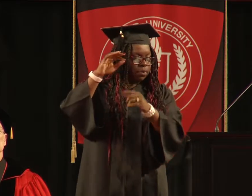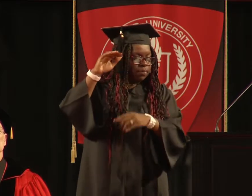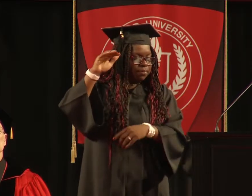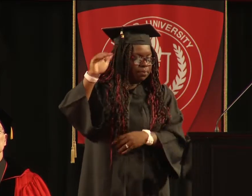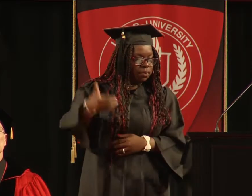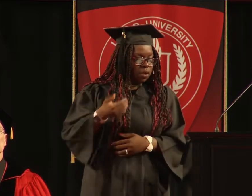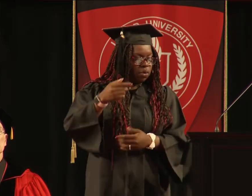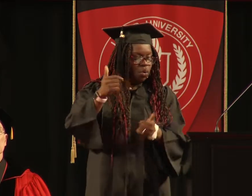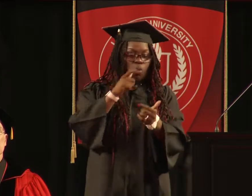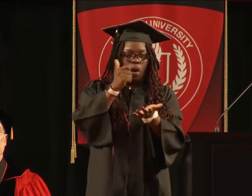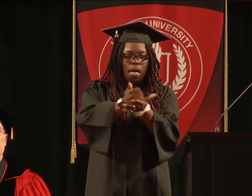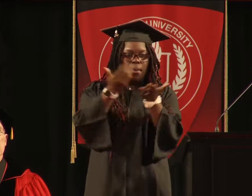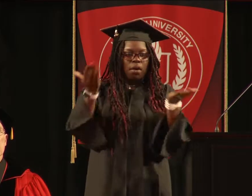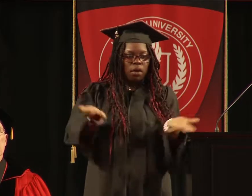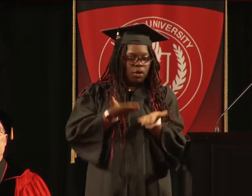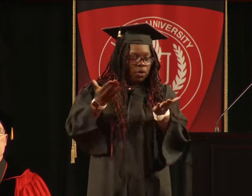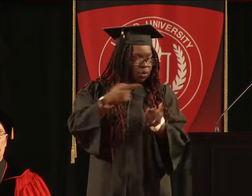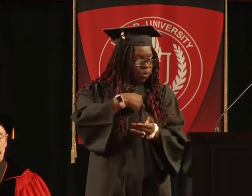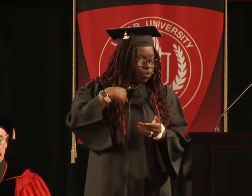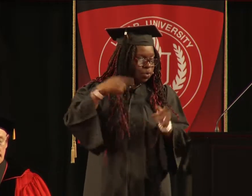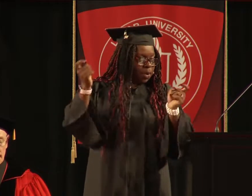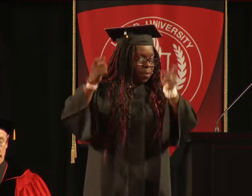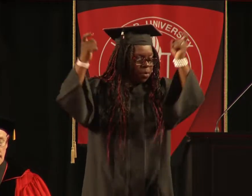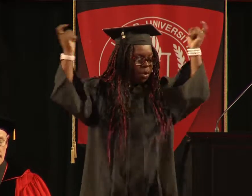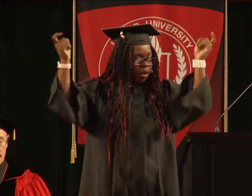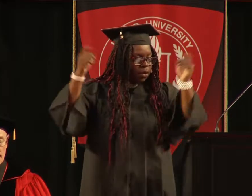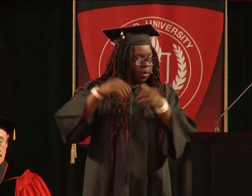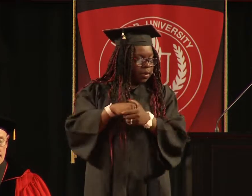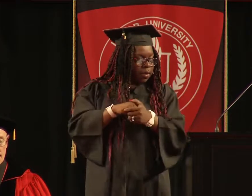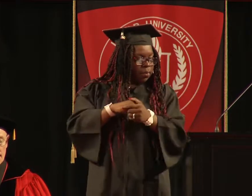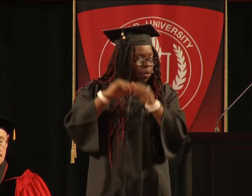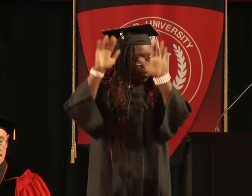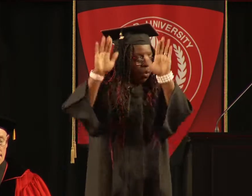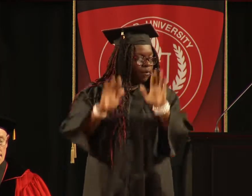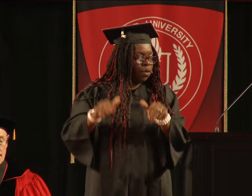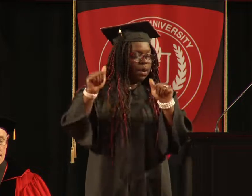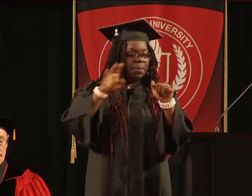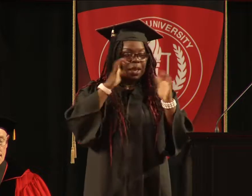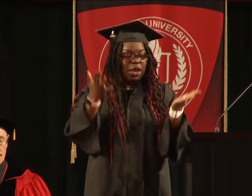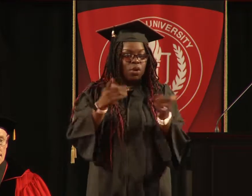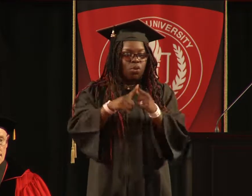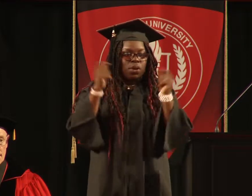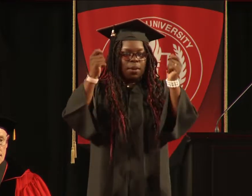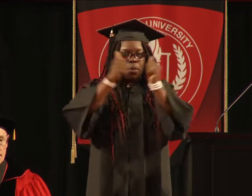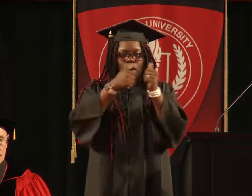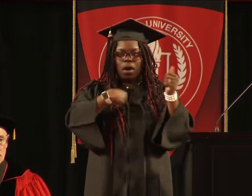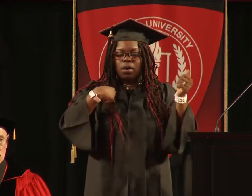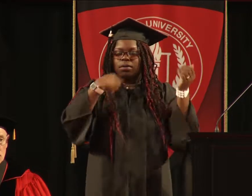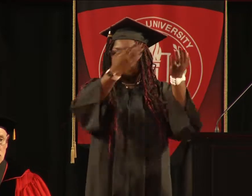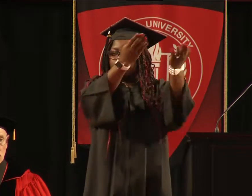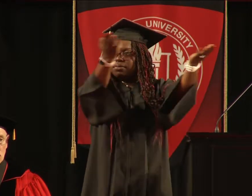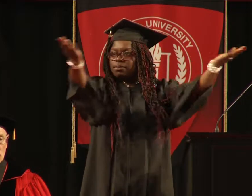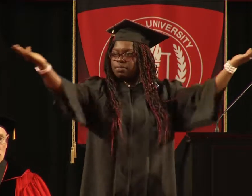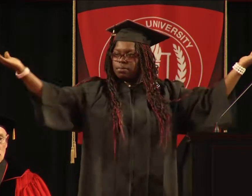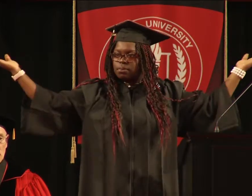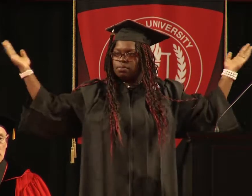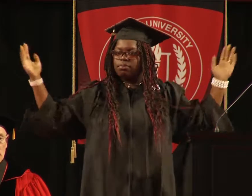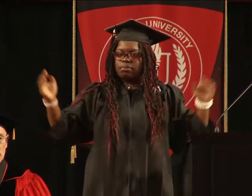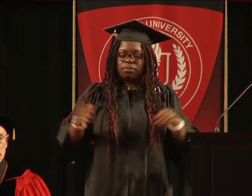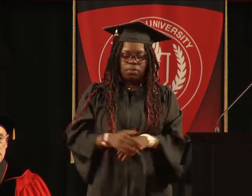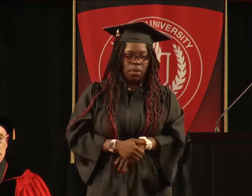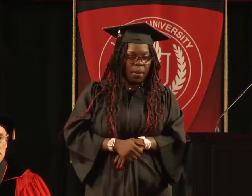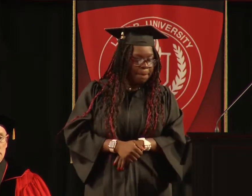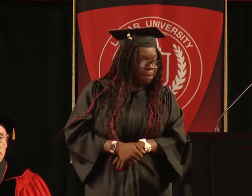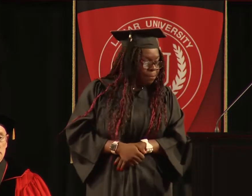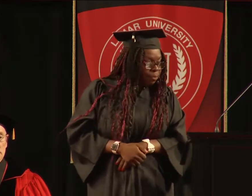And finally, I want to welcome everyone who's here to help us celebrate this day. It's wonderful that you're here